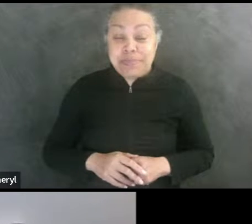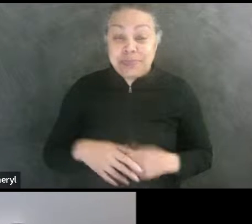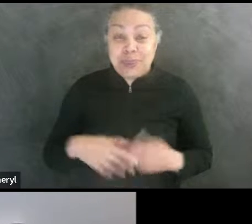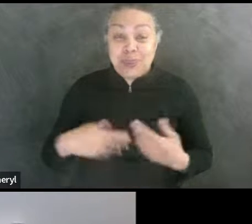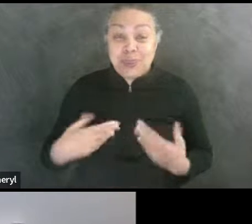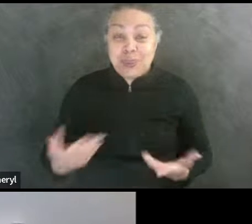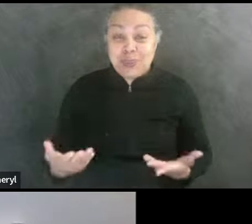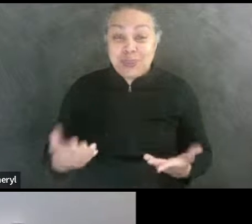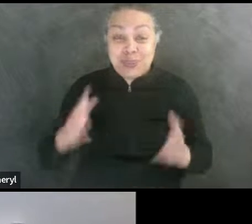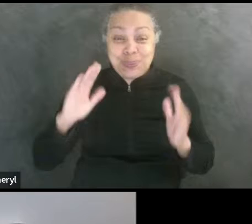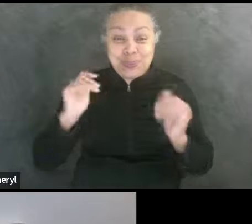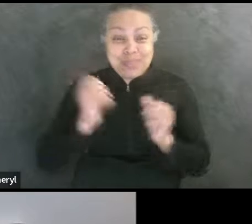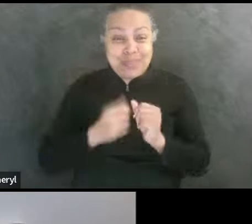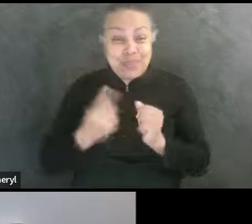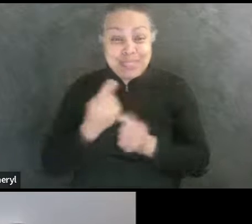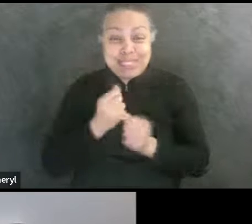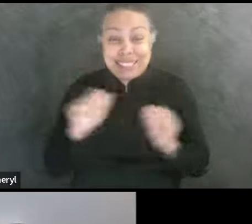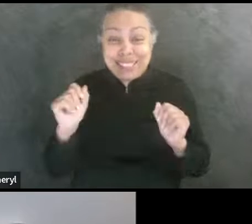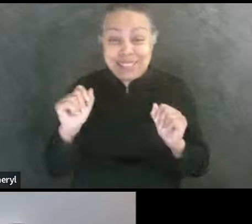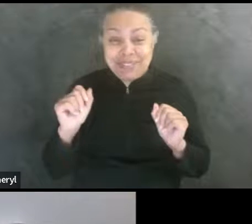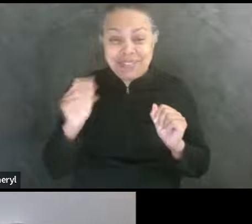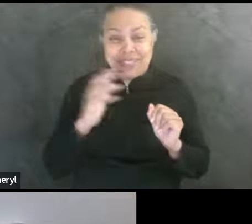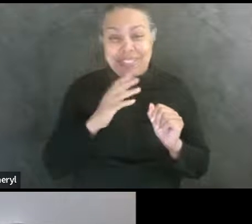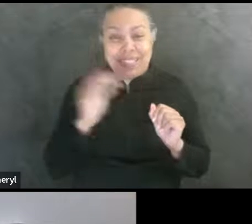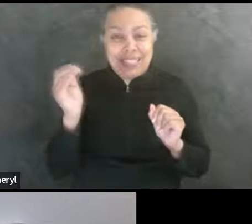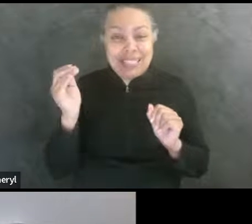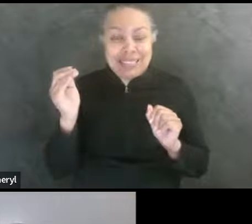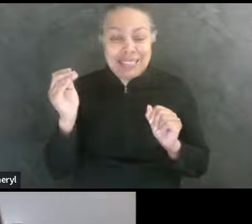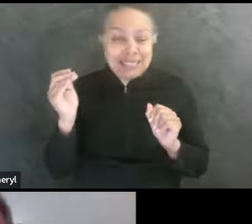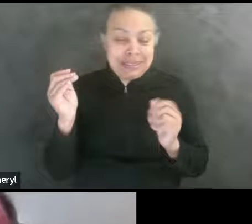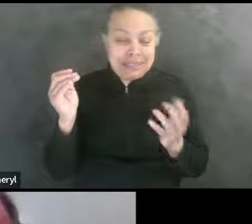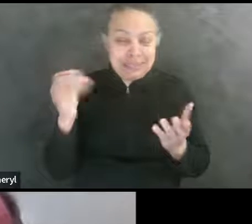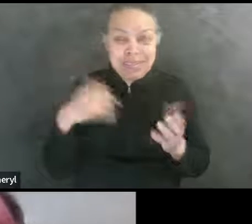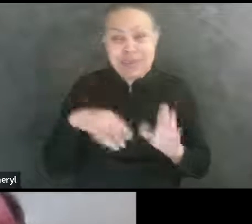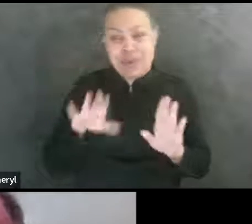hope everyone is staying safe and have a great week. Cheers.